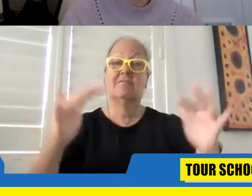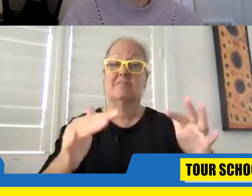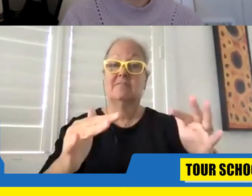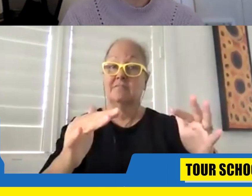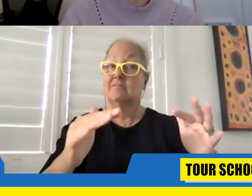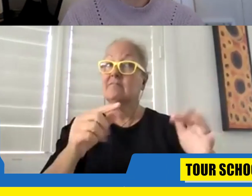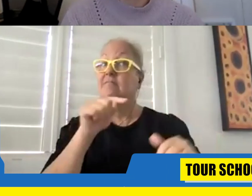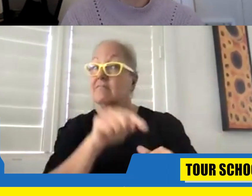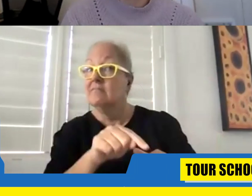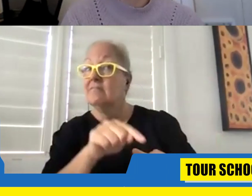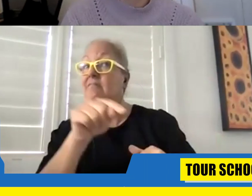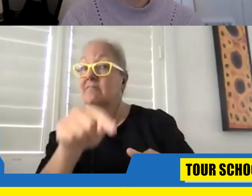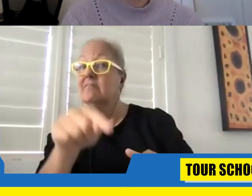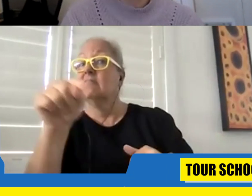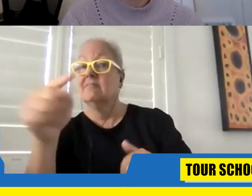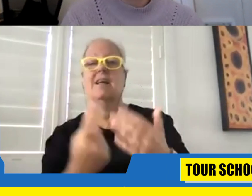time,